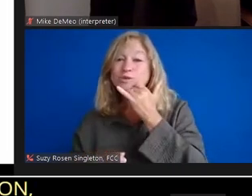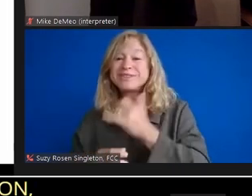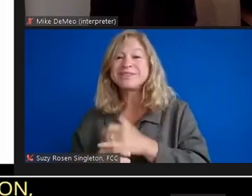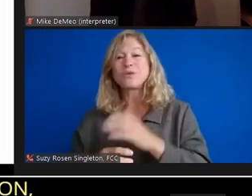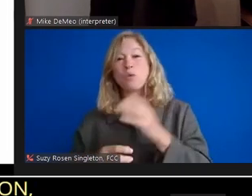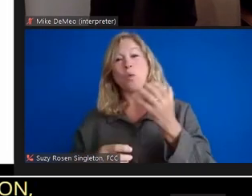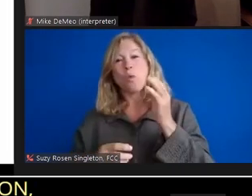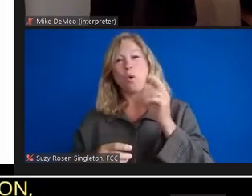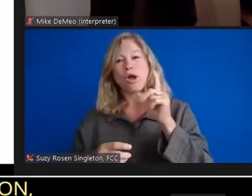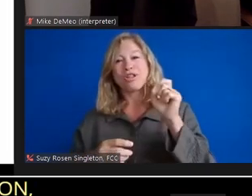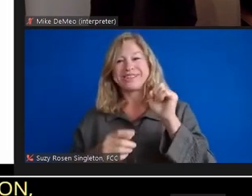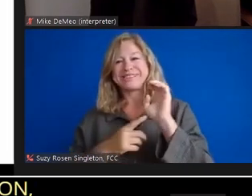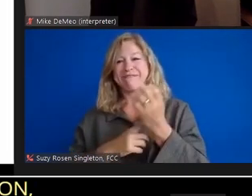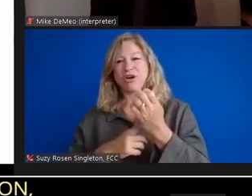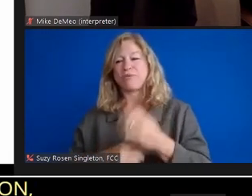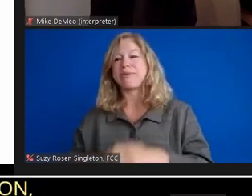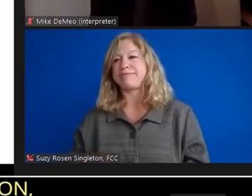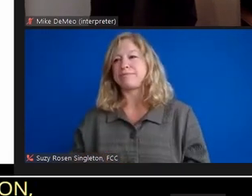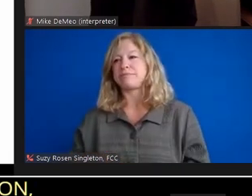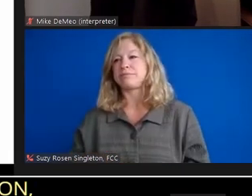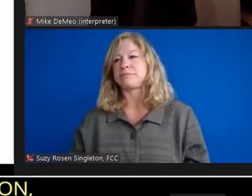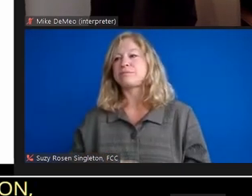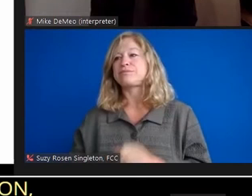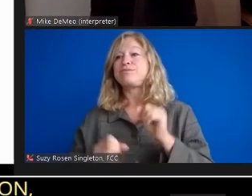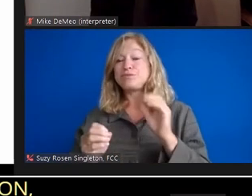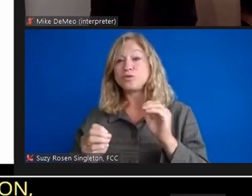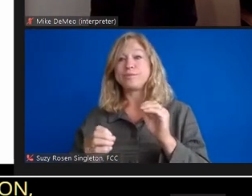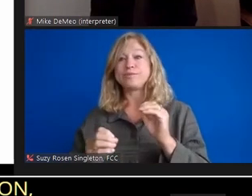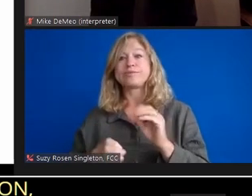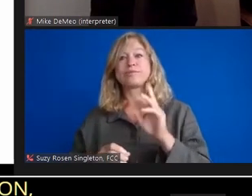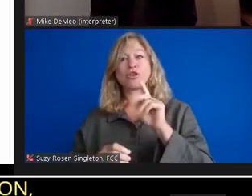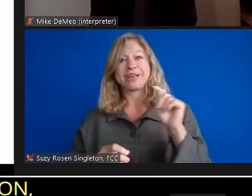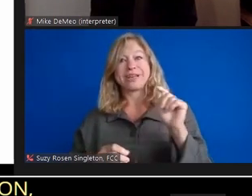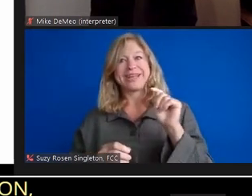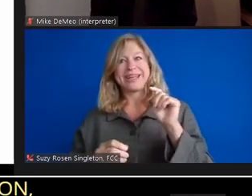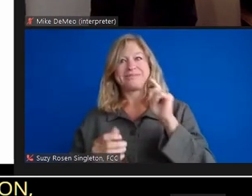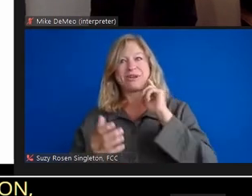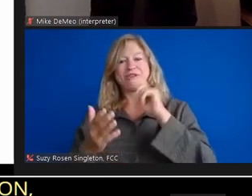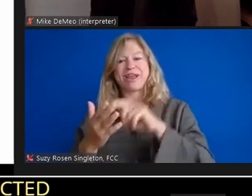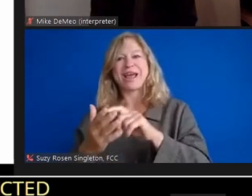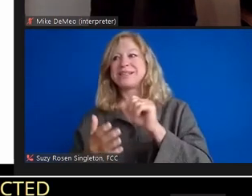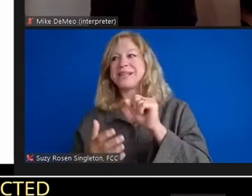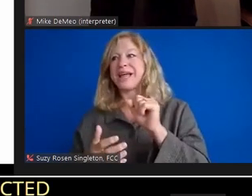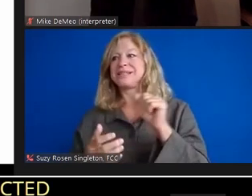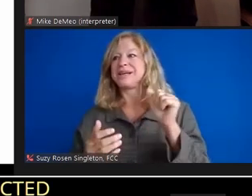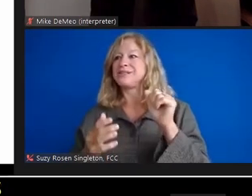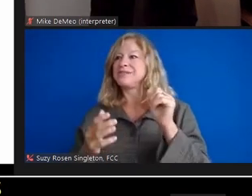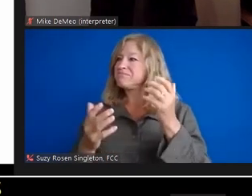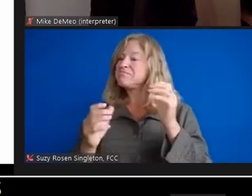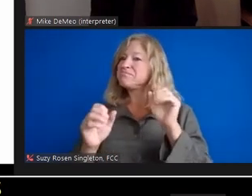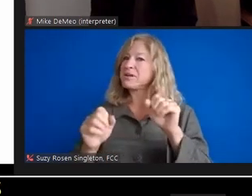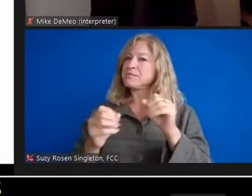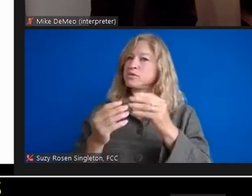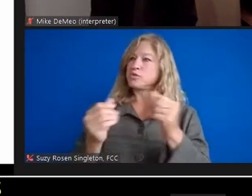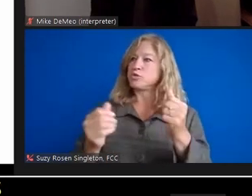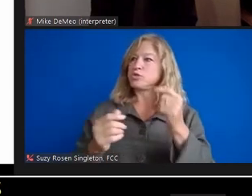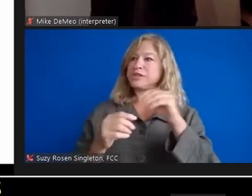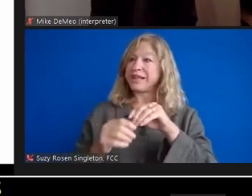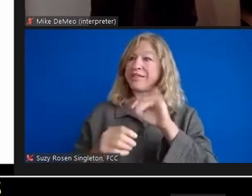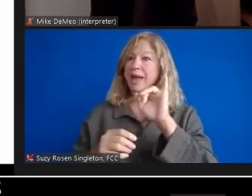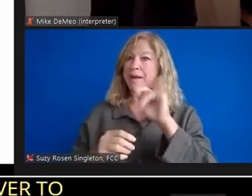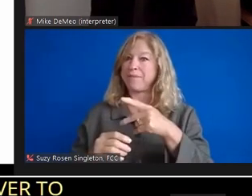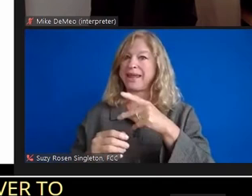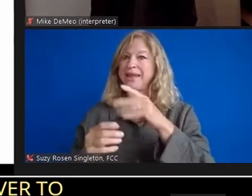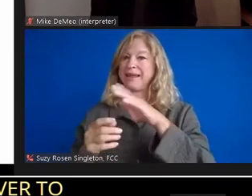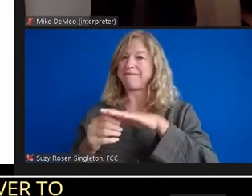people have migrated over to using things like smartphones and the wireless environment. So real-time text was recognized